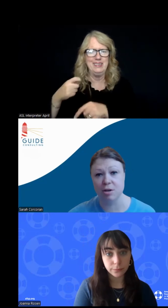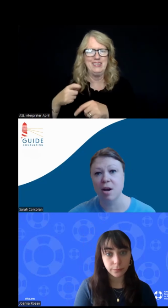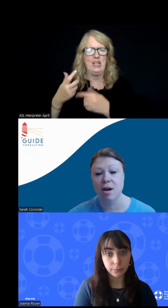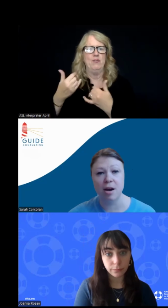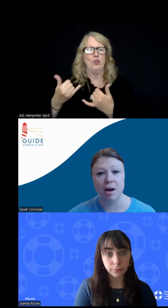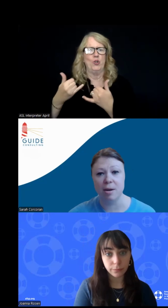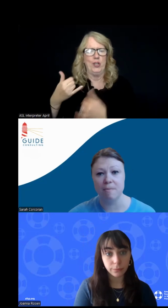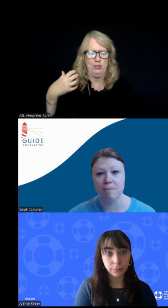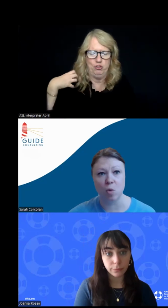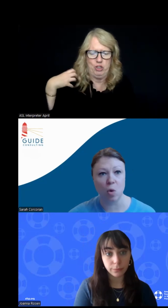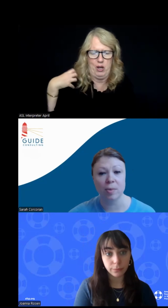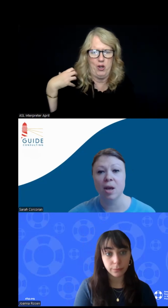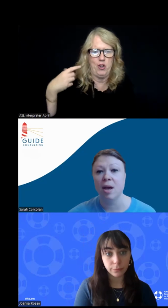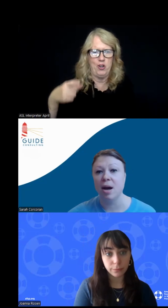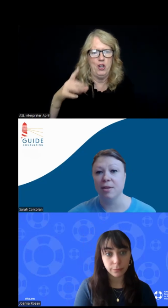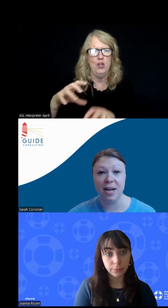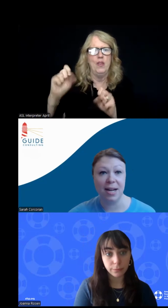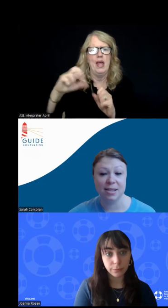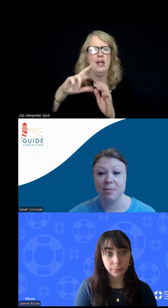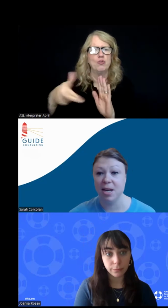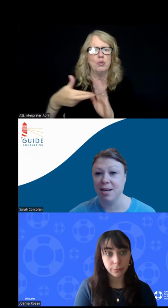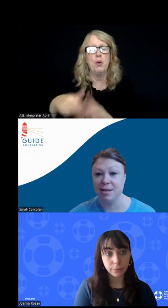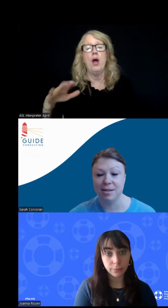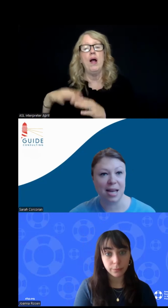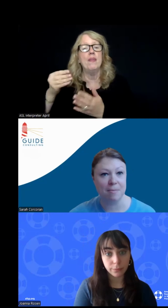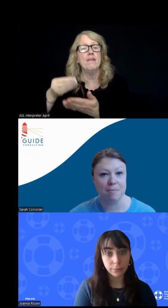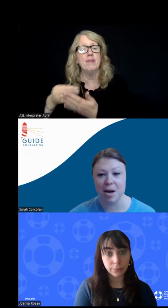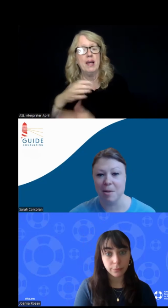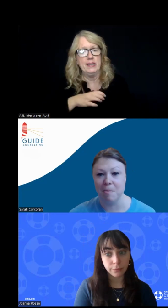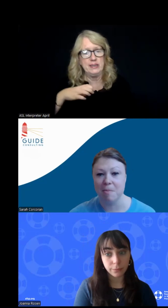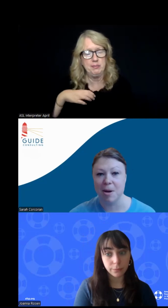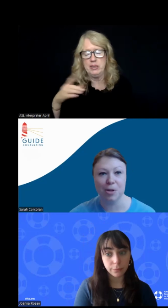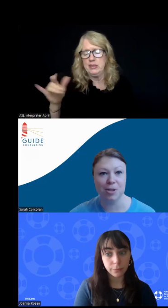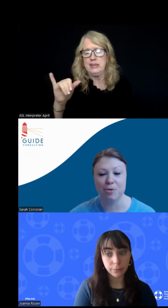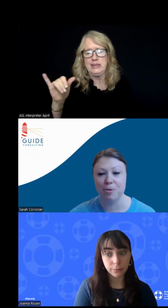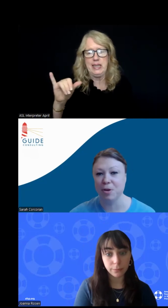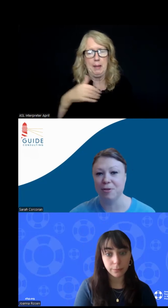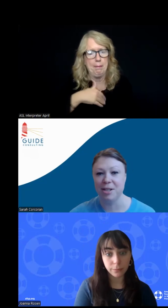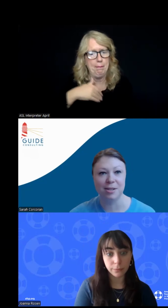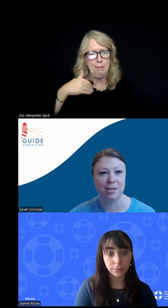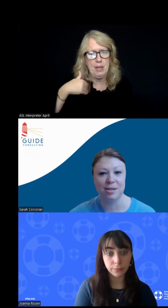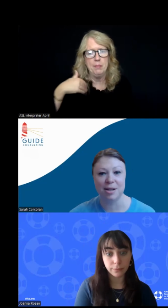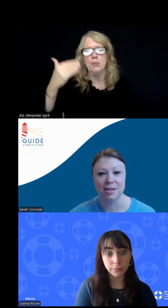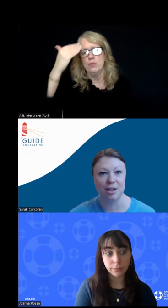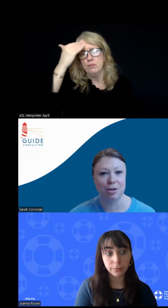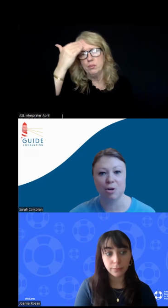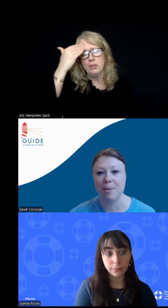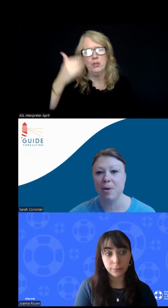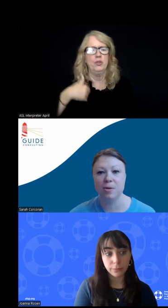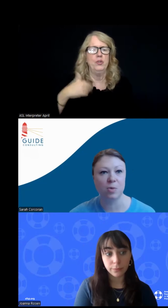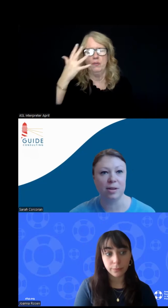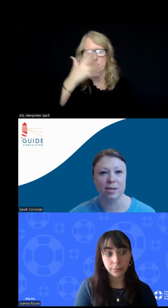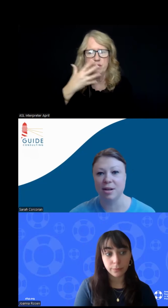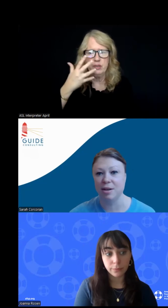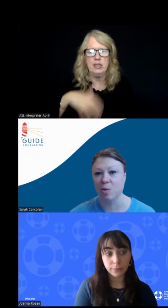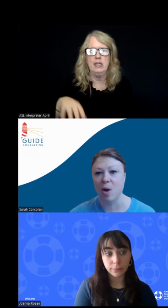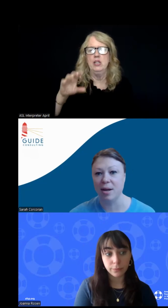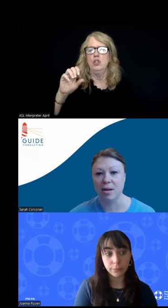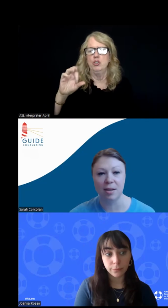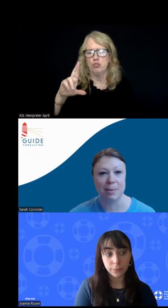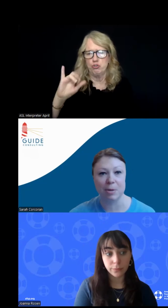chair role. On the Finance Committee, same members, familiar faces, Senator Crapo, as well as